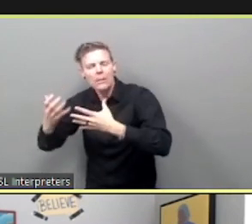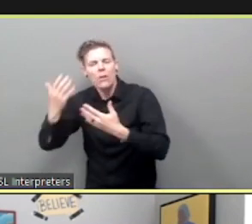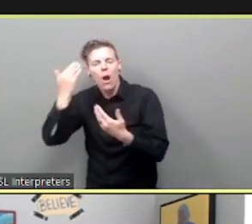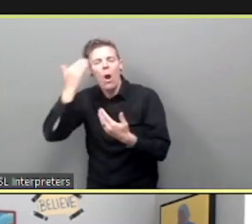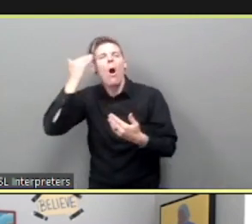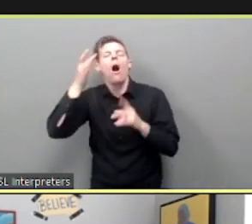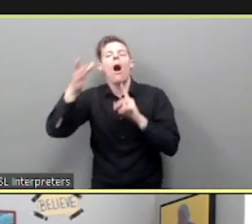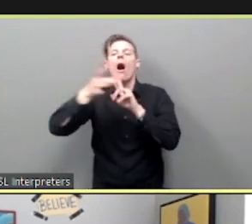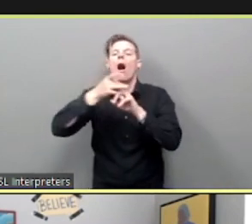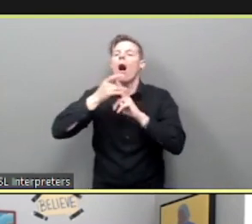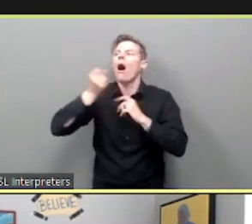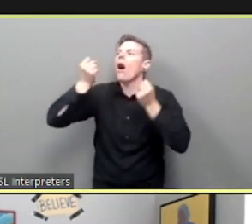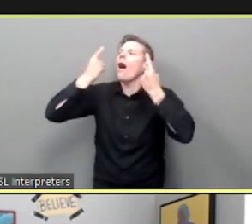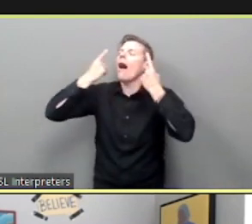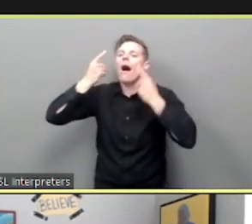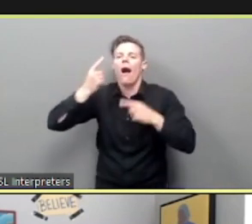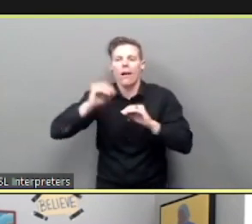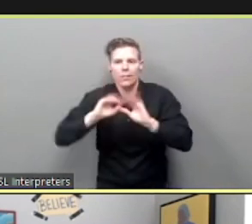need. Next slide.